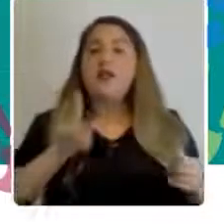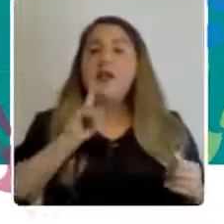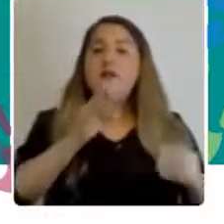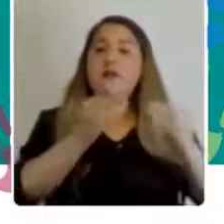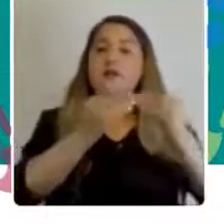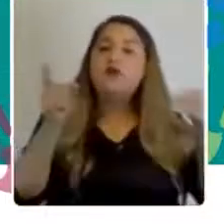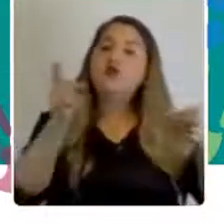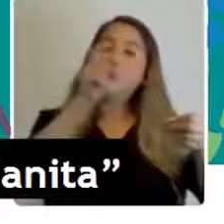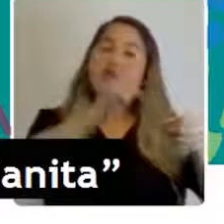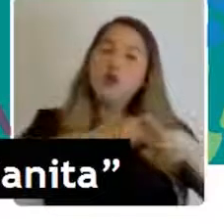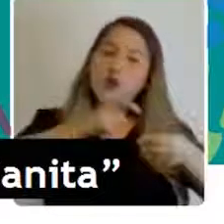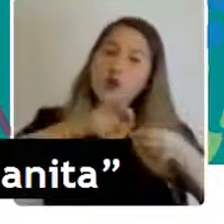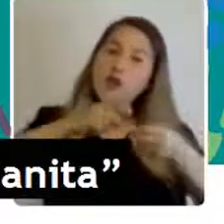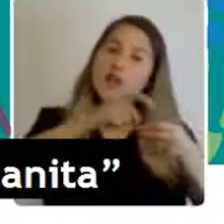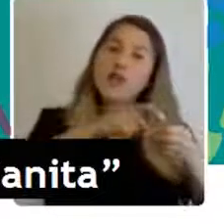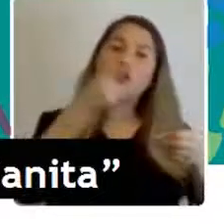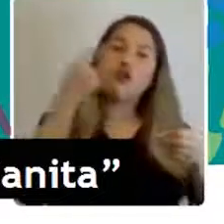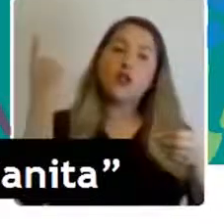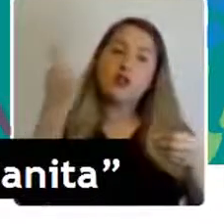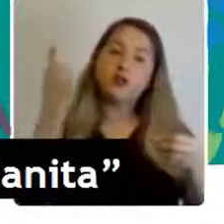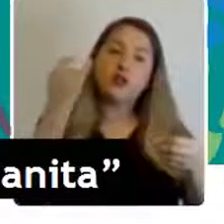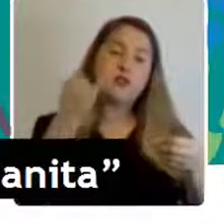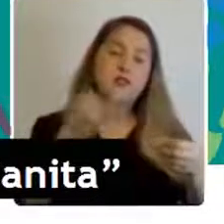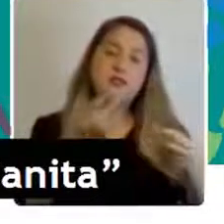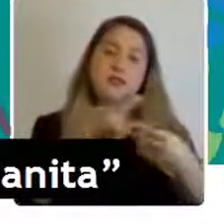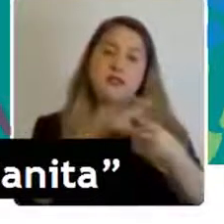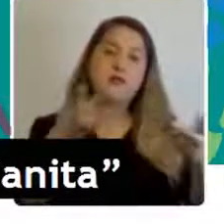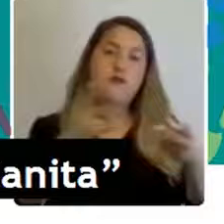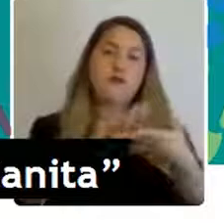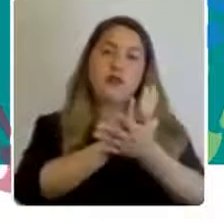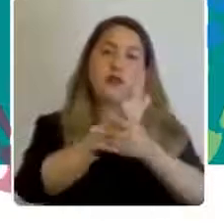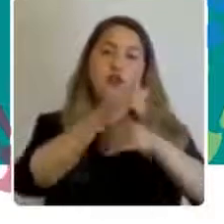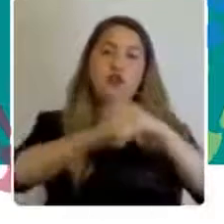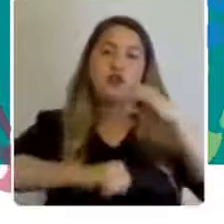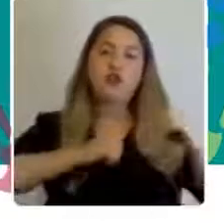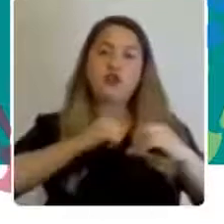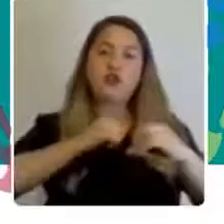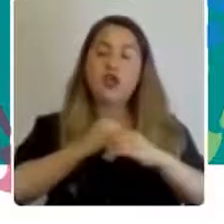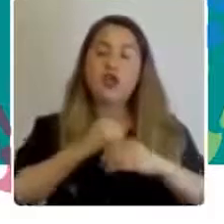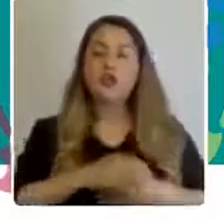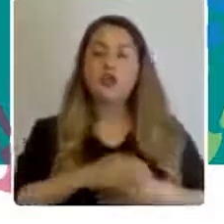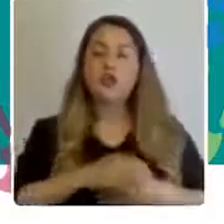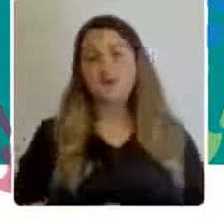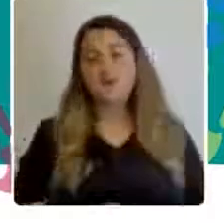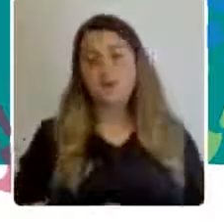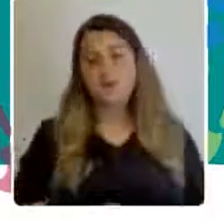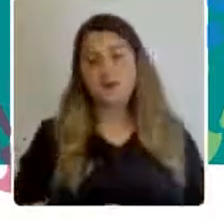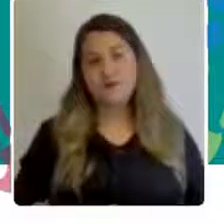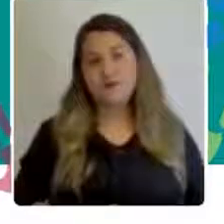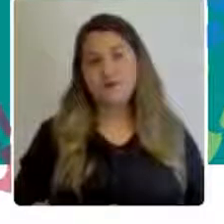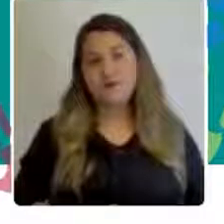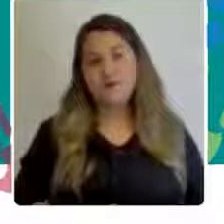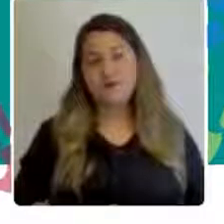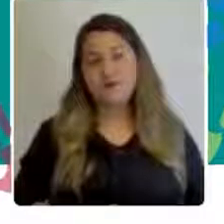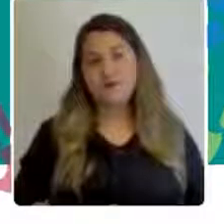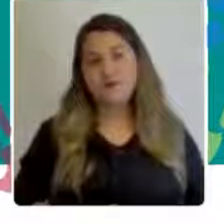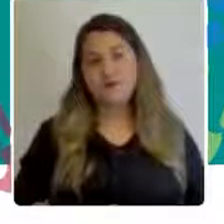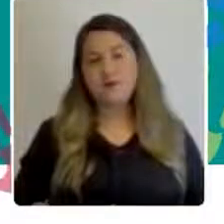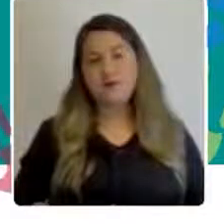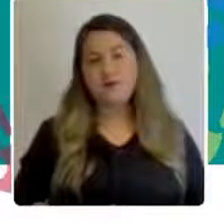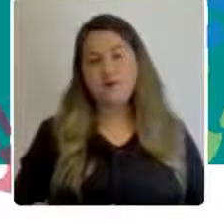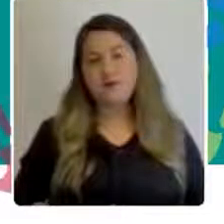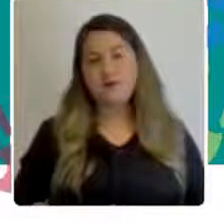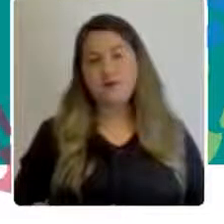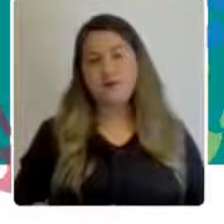data. I belong to the Istituto Superiore di Sanità, so this is the Italian National Institute